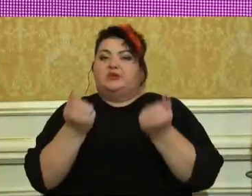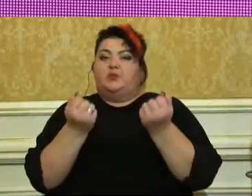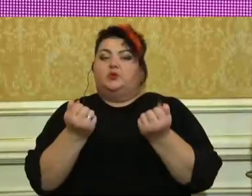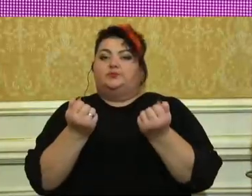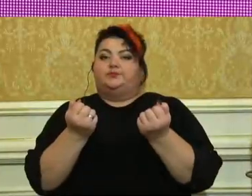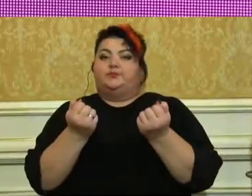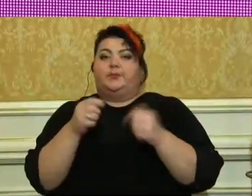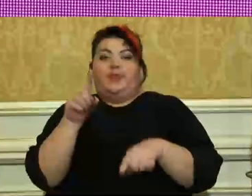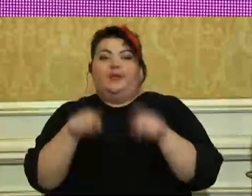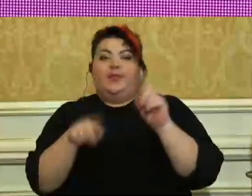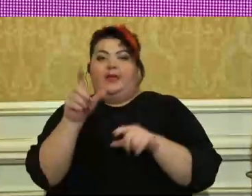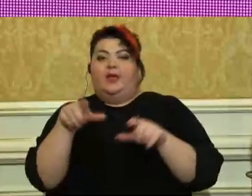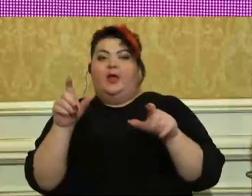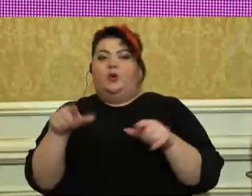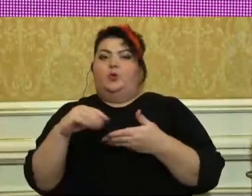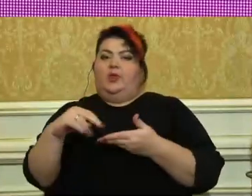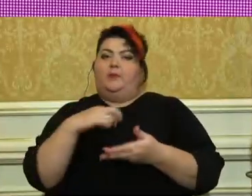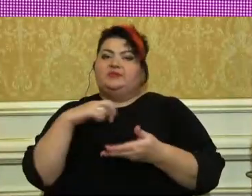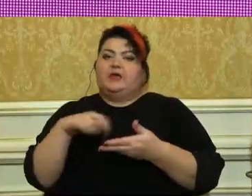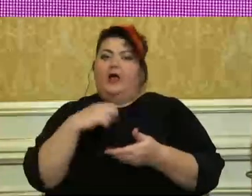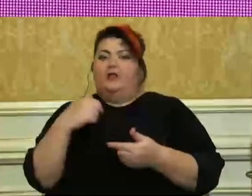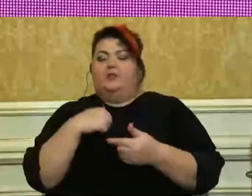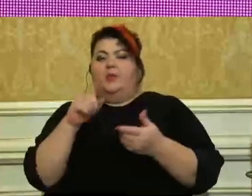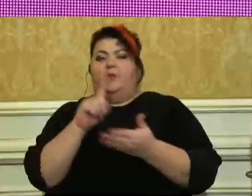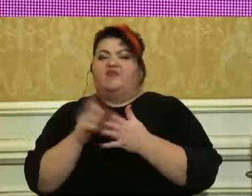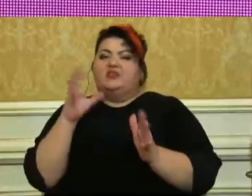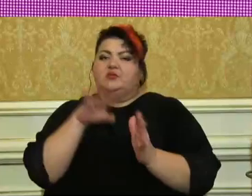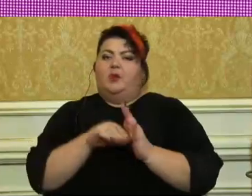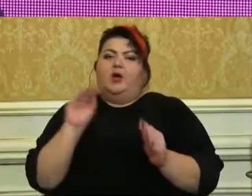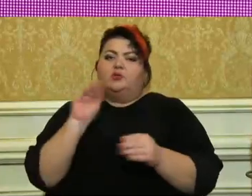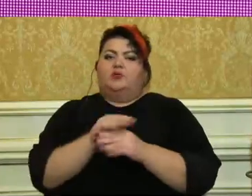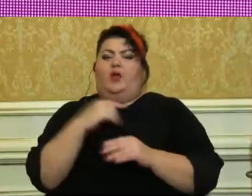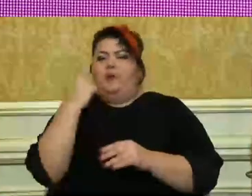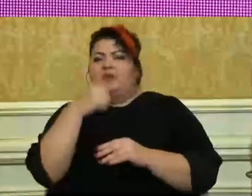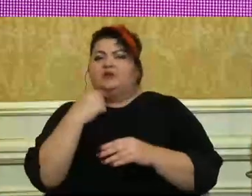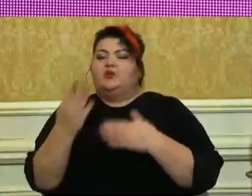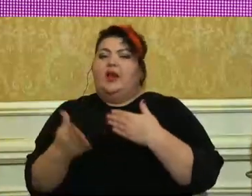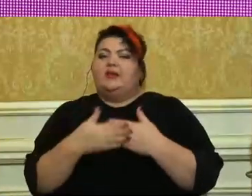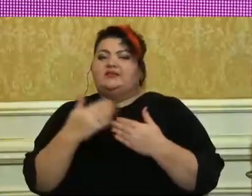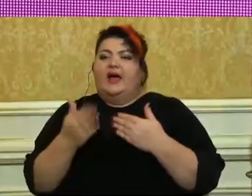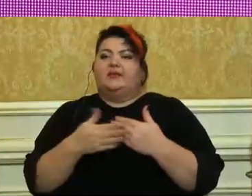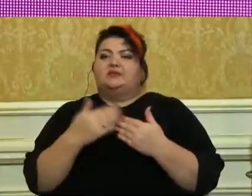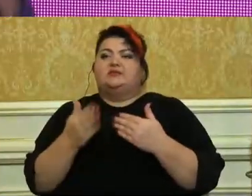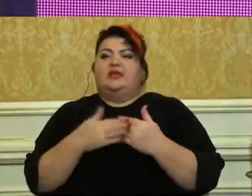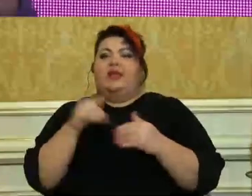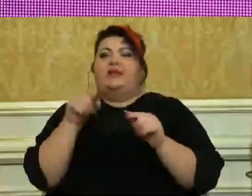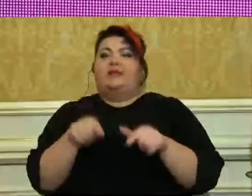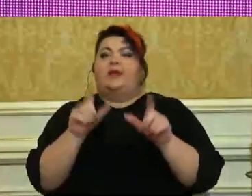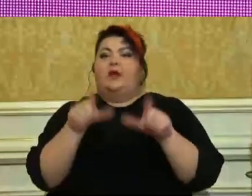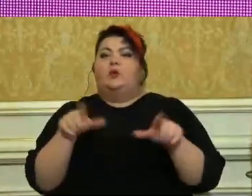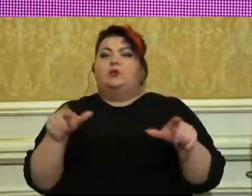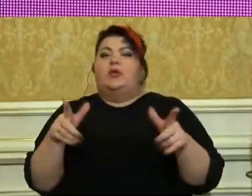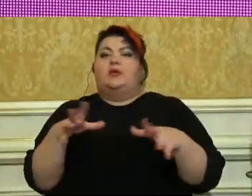for additional sanctions, personal sanctions for those that have been involved in the latest aggression in the Kerch